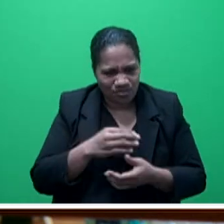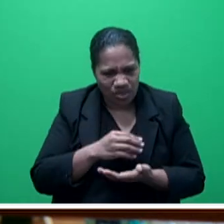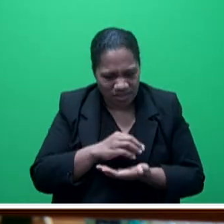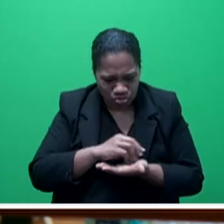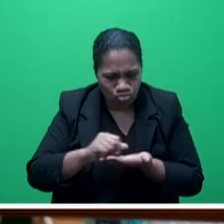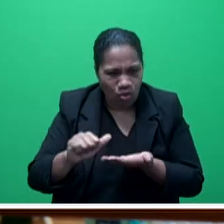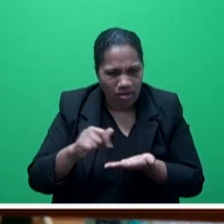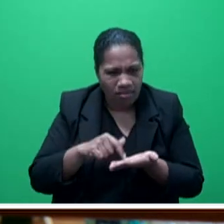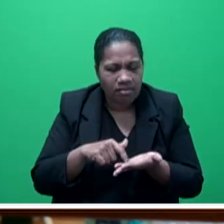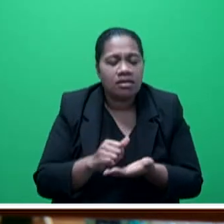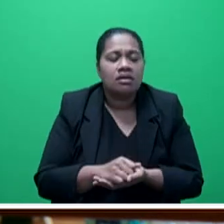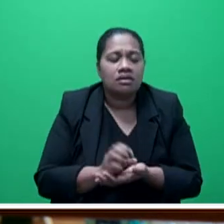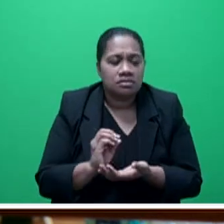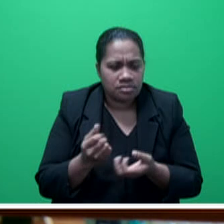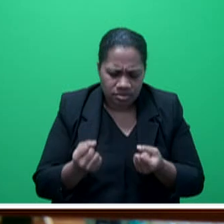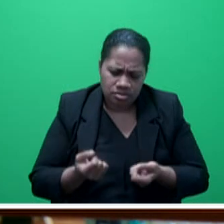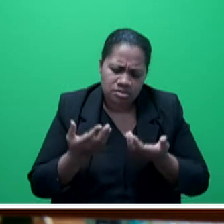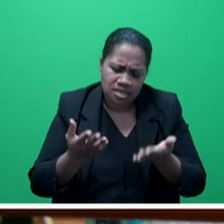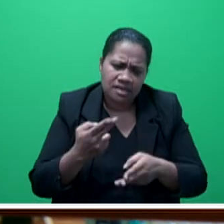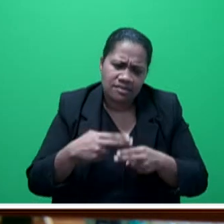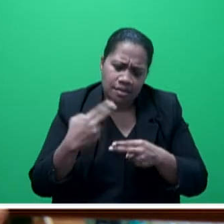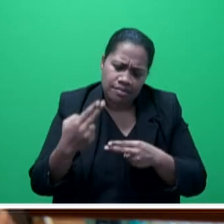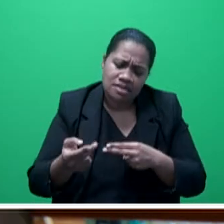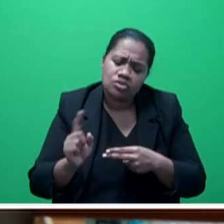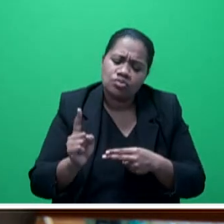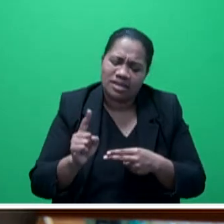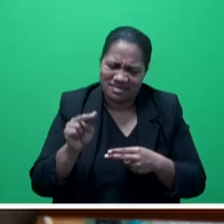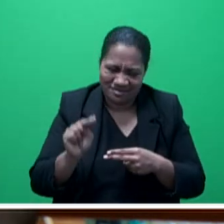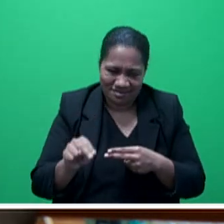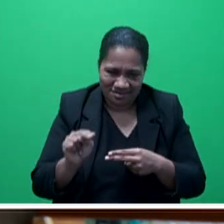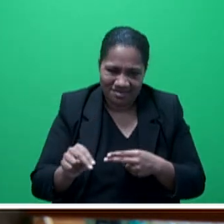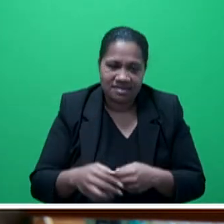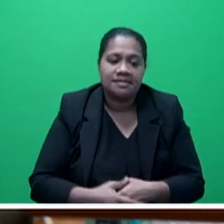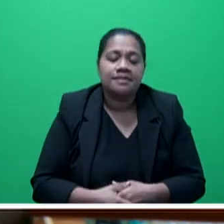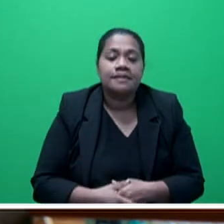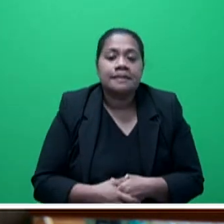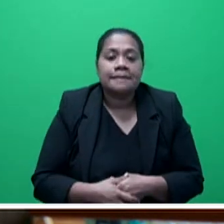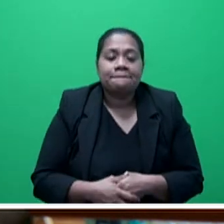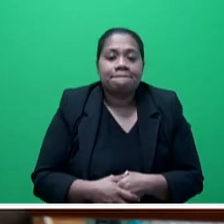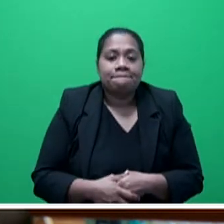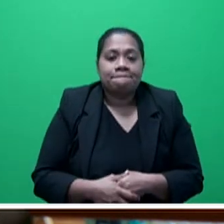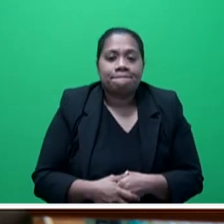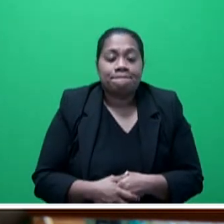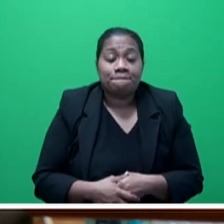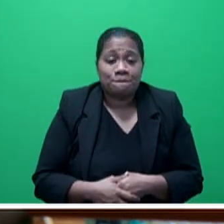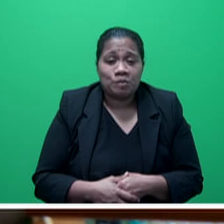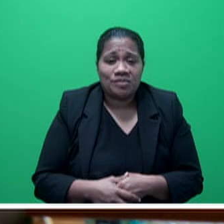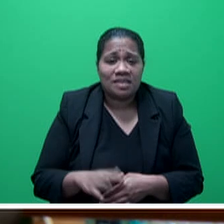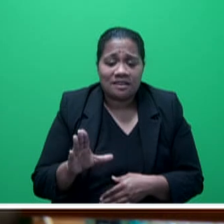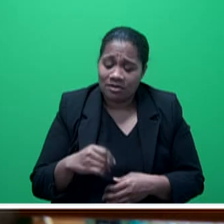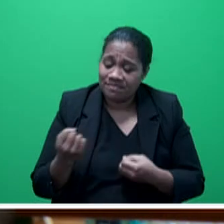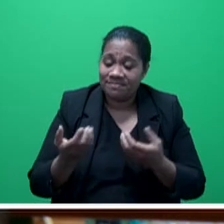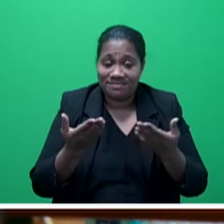and gentler way to give plants the nutrients they need. Honorable Speaker, apart from supplying essential